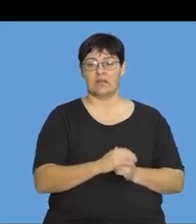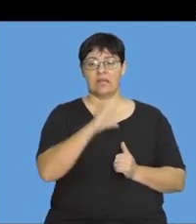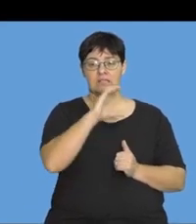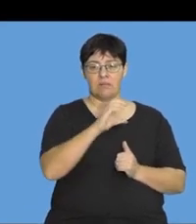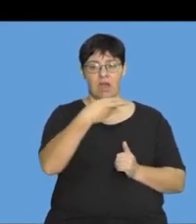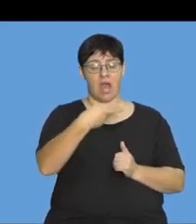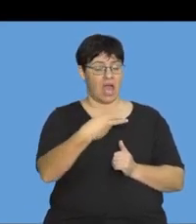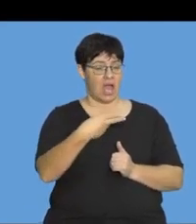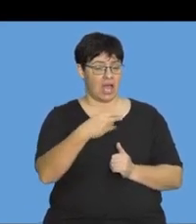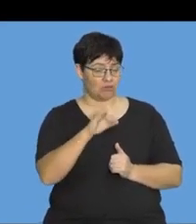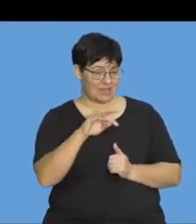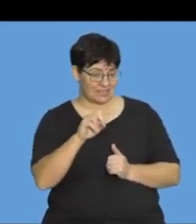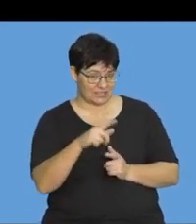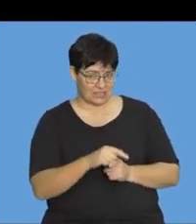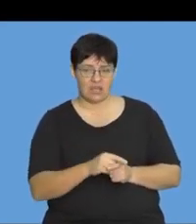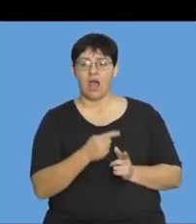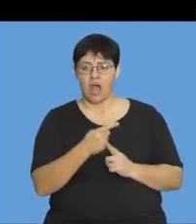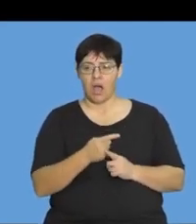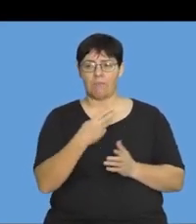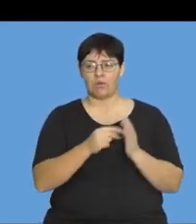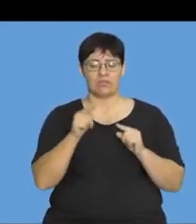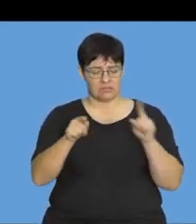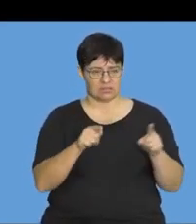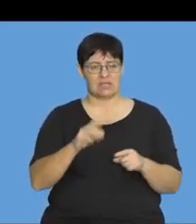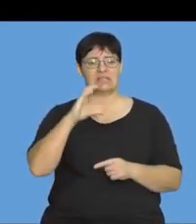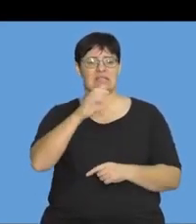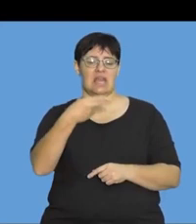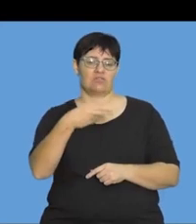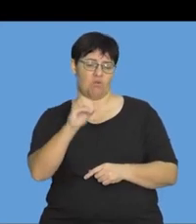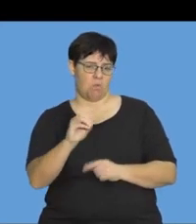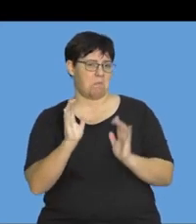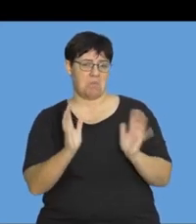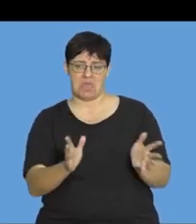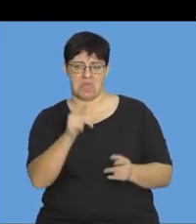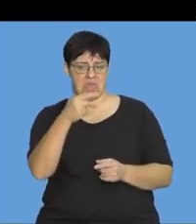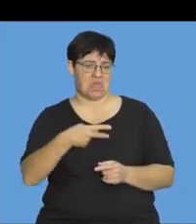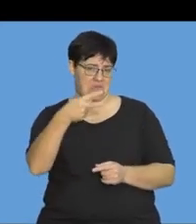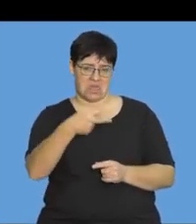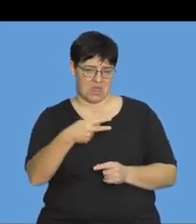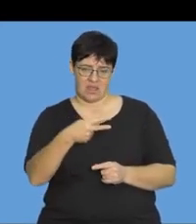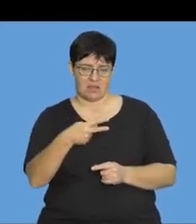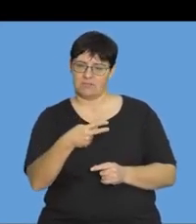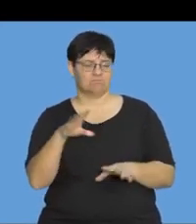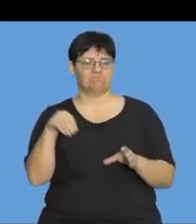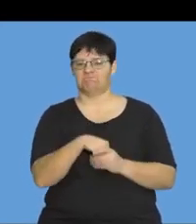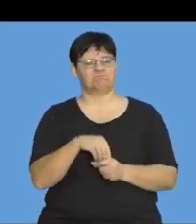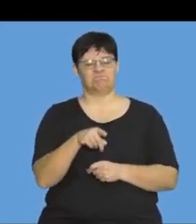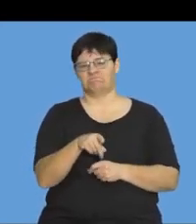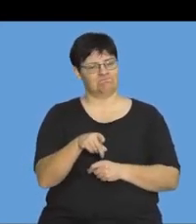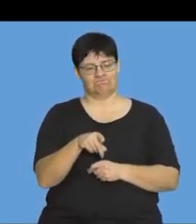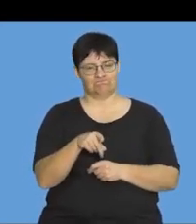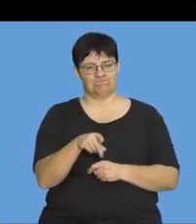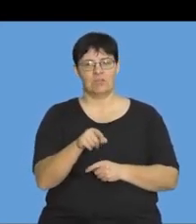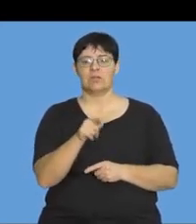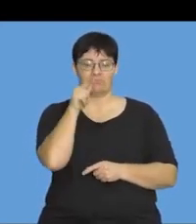both only consist of carbon, hydrogen, and oxygen, so they are not going to be part of the